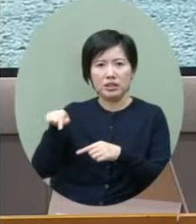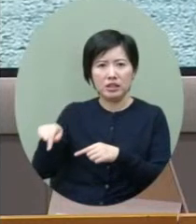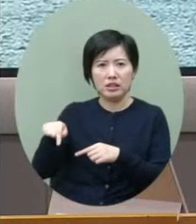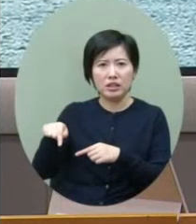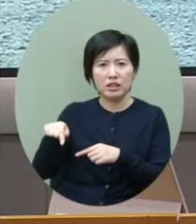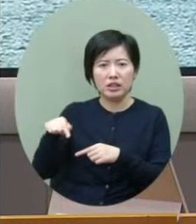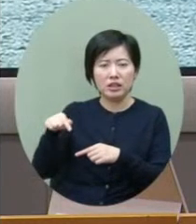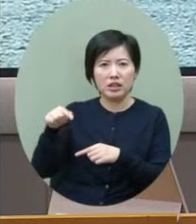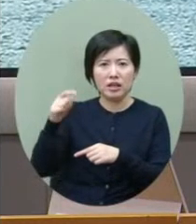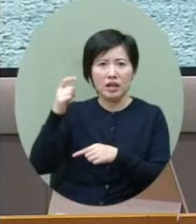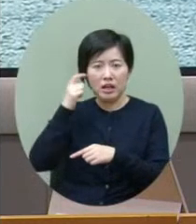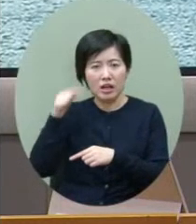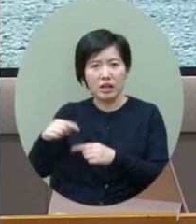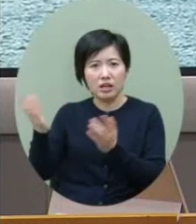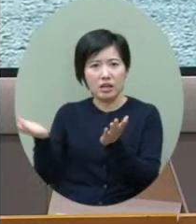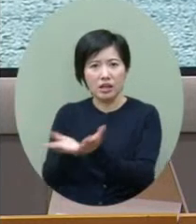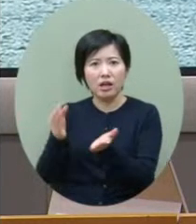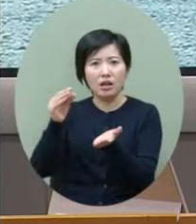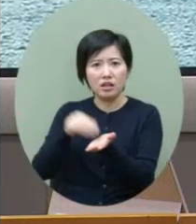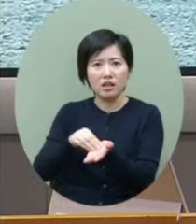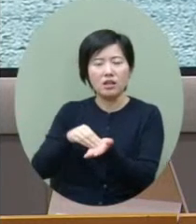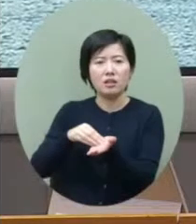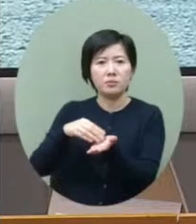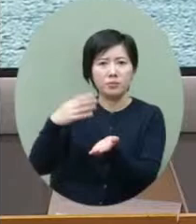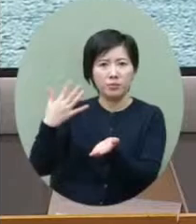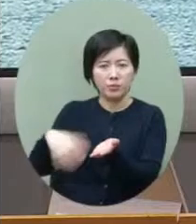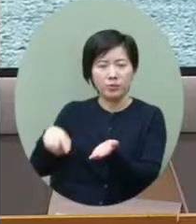10324's family members